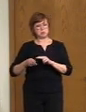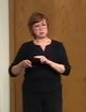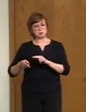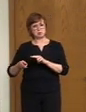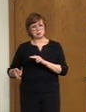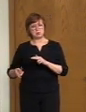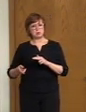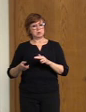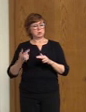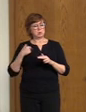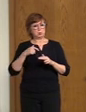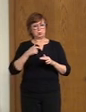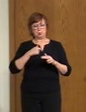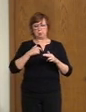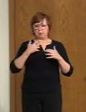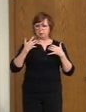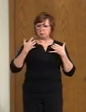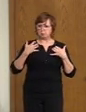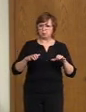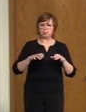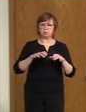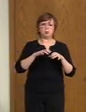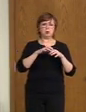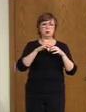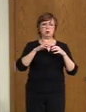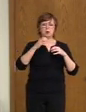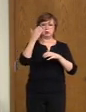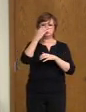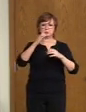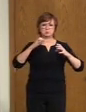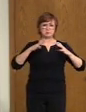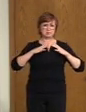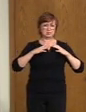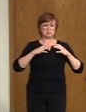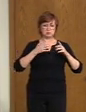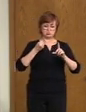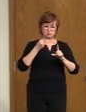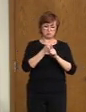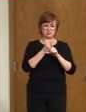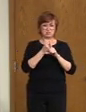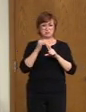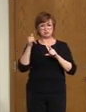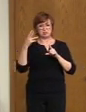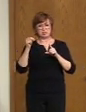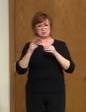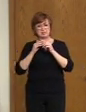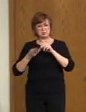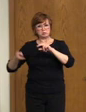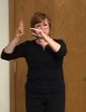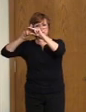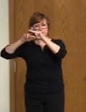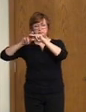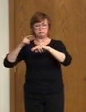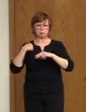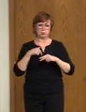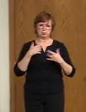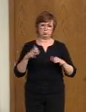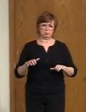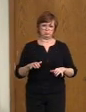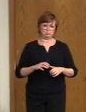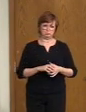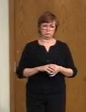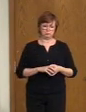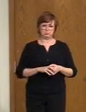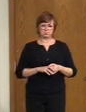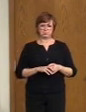in a January rebound, because if our case numbers remain high or start rising, then we may have to look at further restrictions. But hopefully